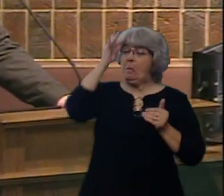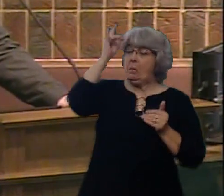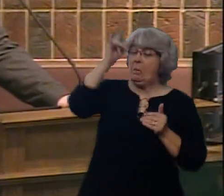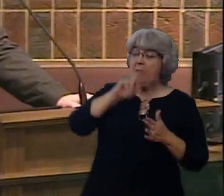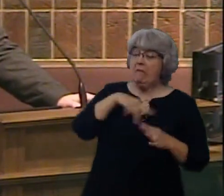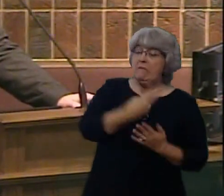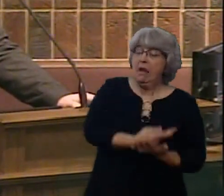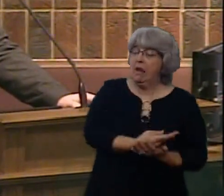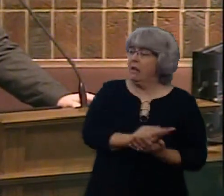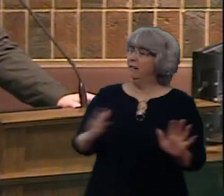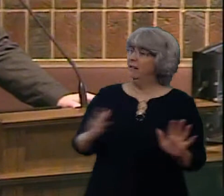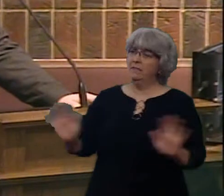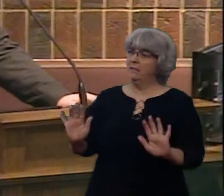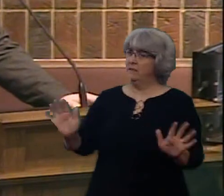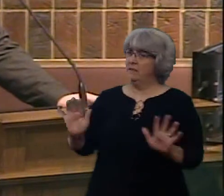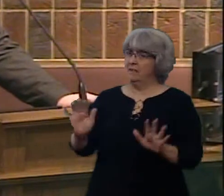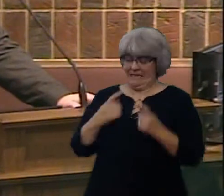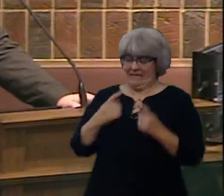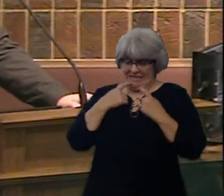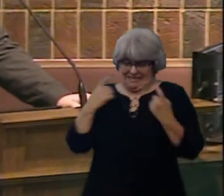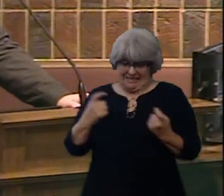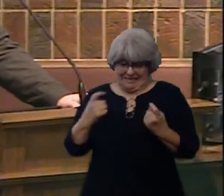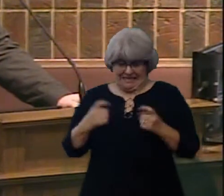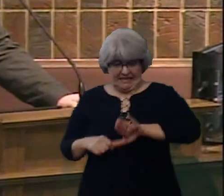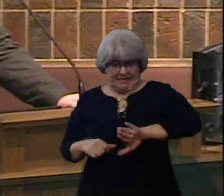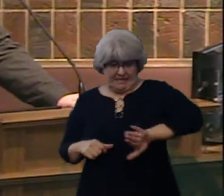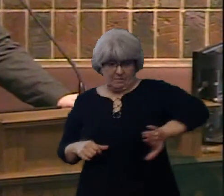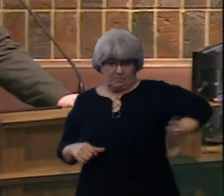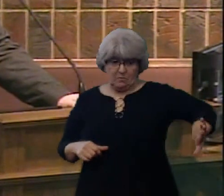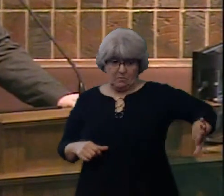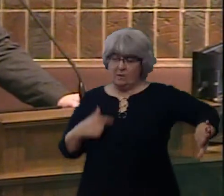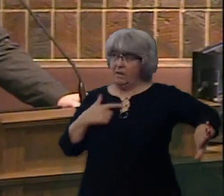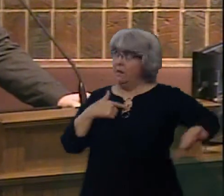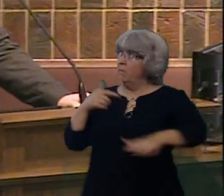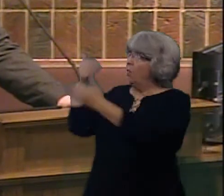We need to put away sin, and we need to pull close to God.